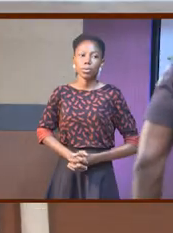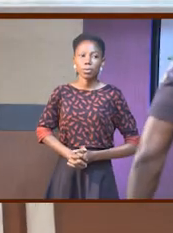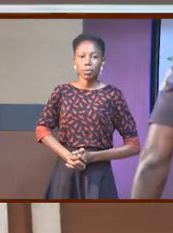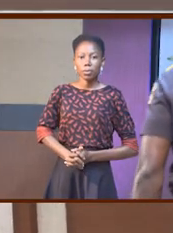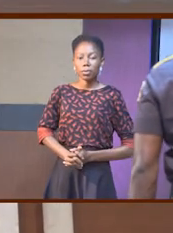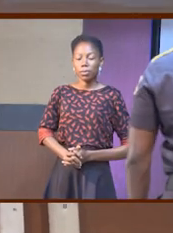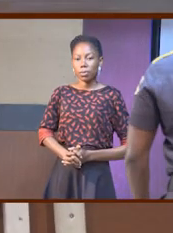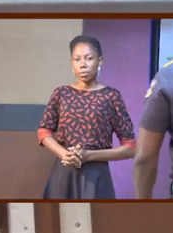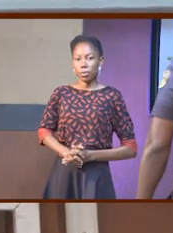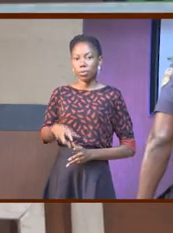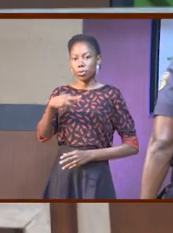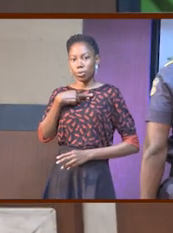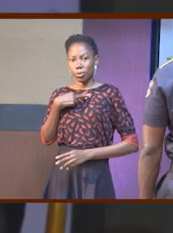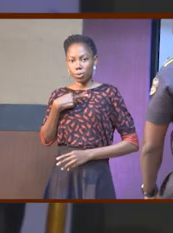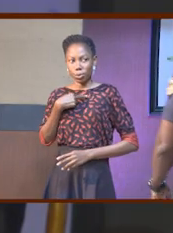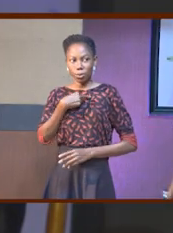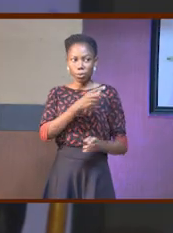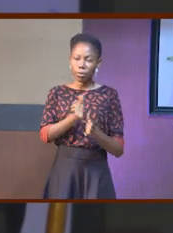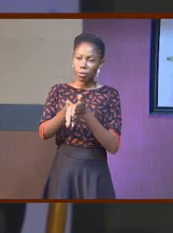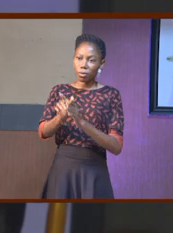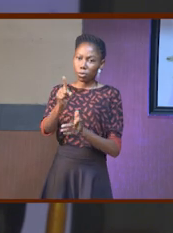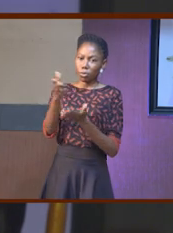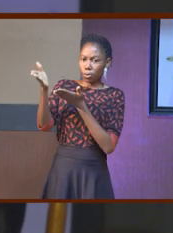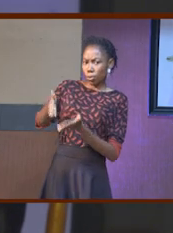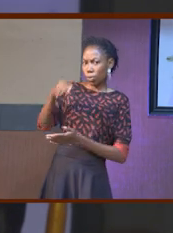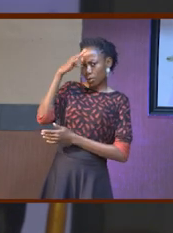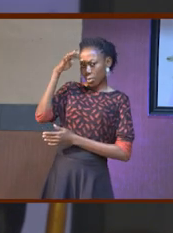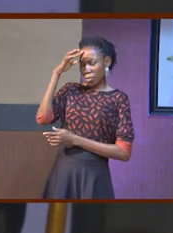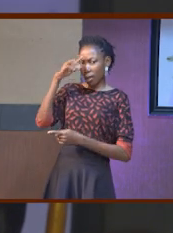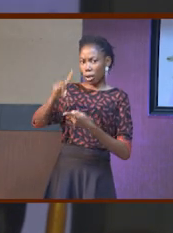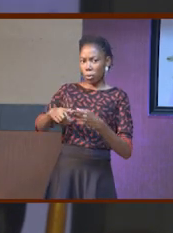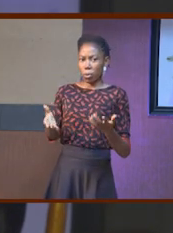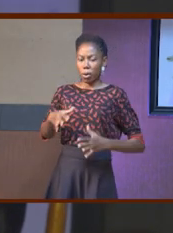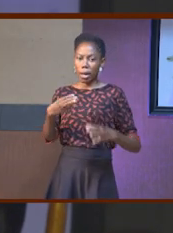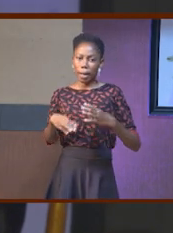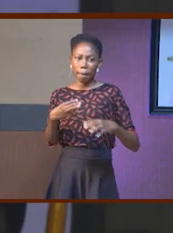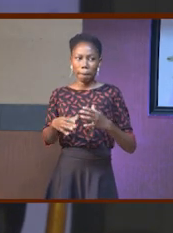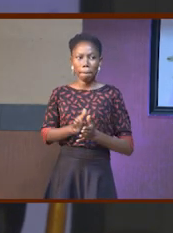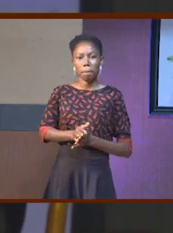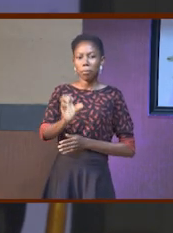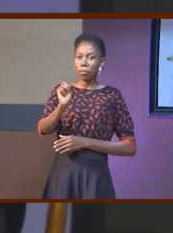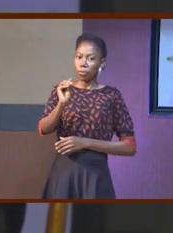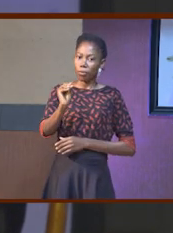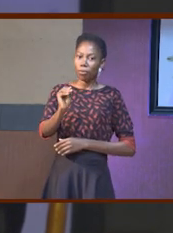Ruth Abimbola, you are the one that brought Ogunlanu Babajide to.